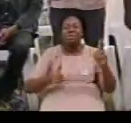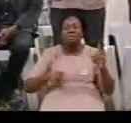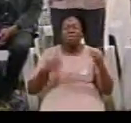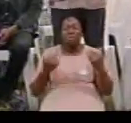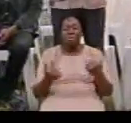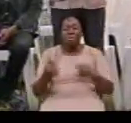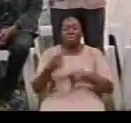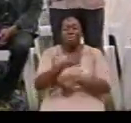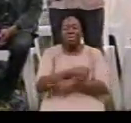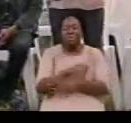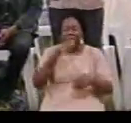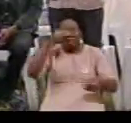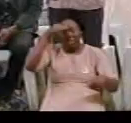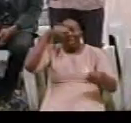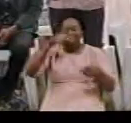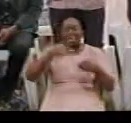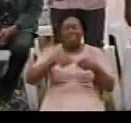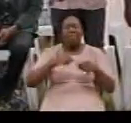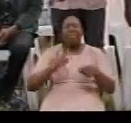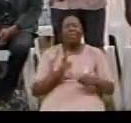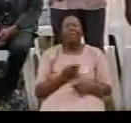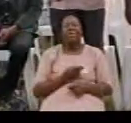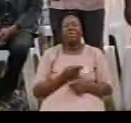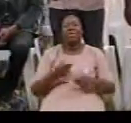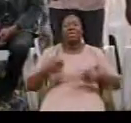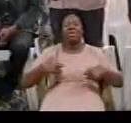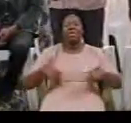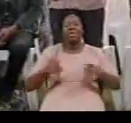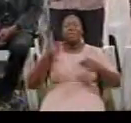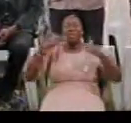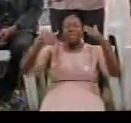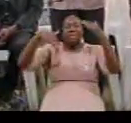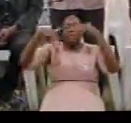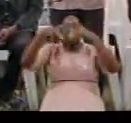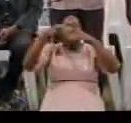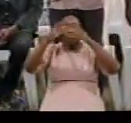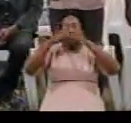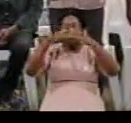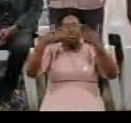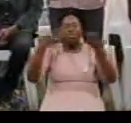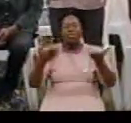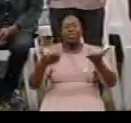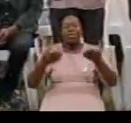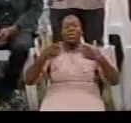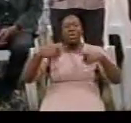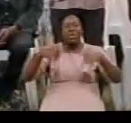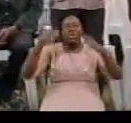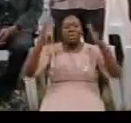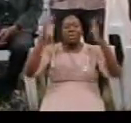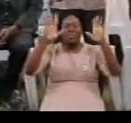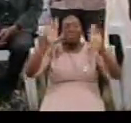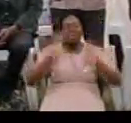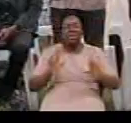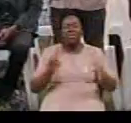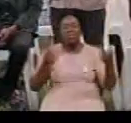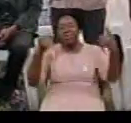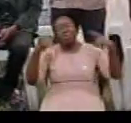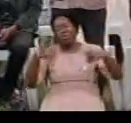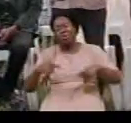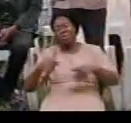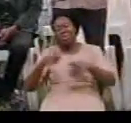remember us. Let the heavens open. Let the miracle come down. Take away all